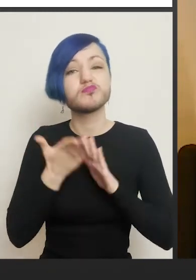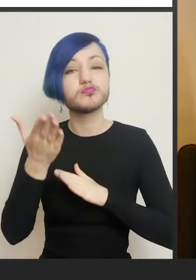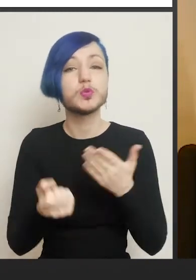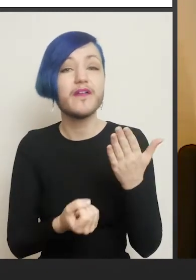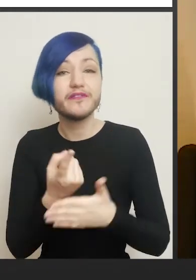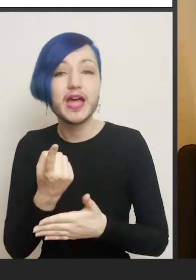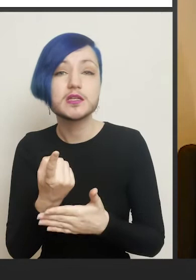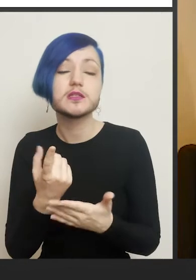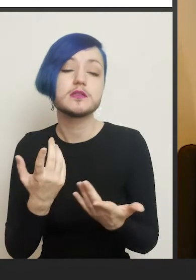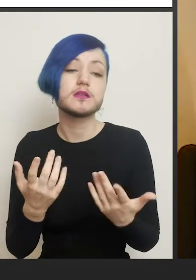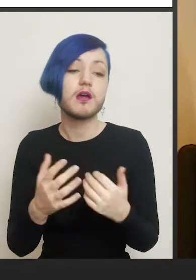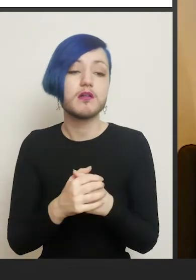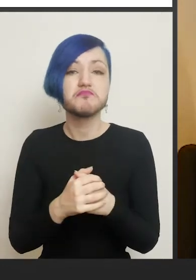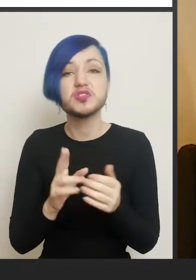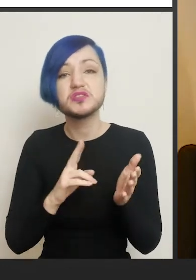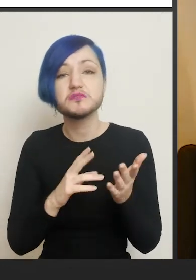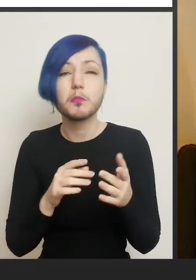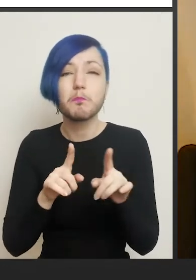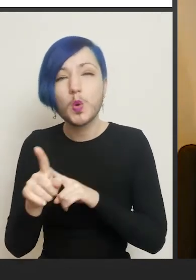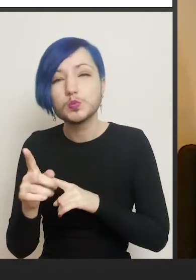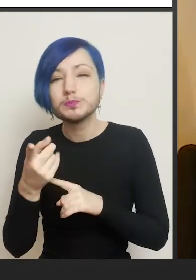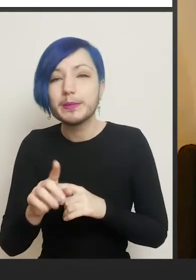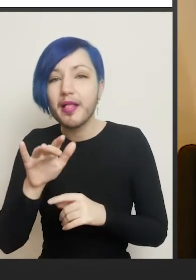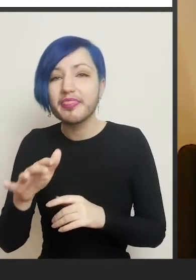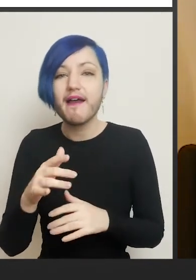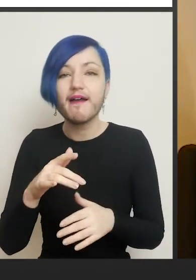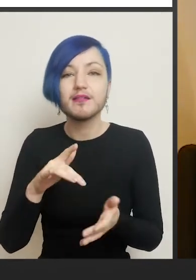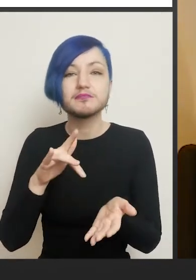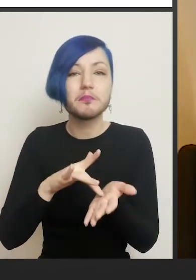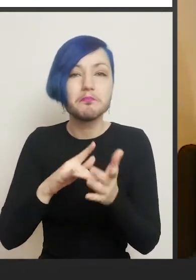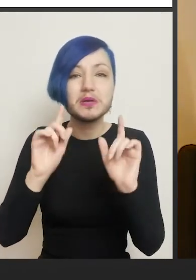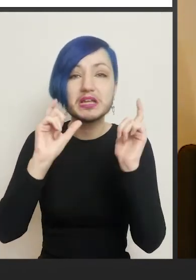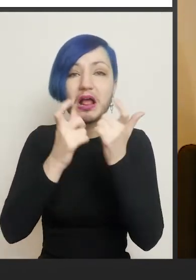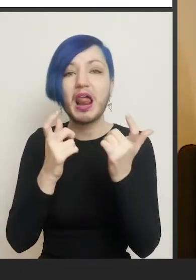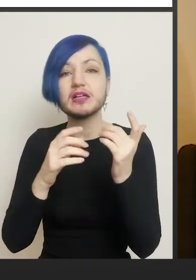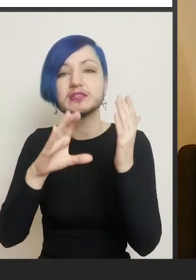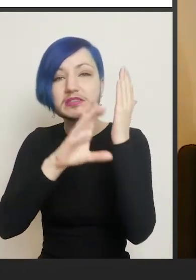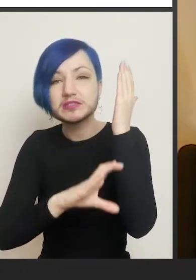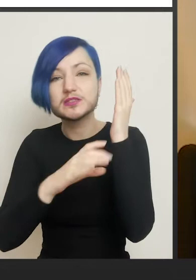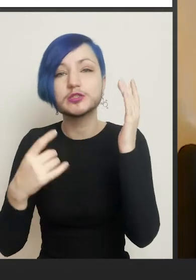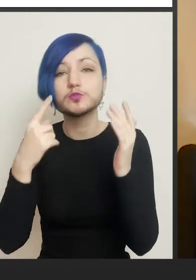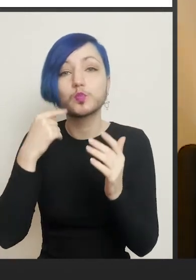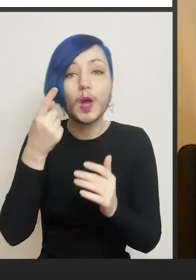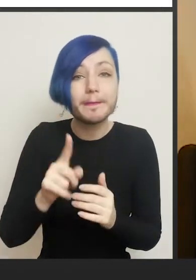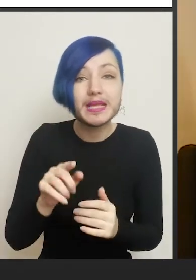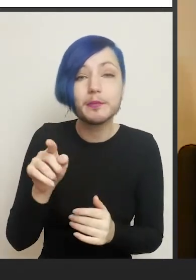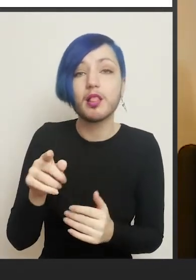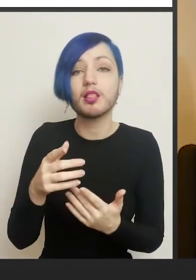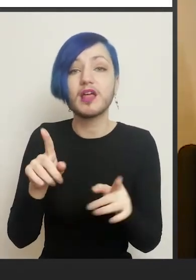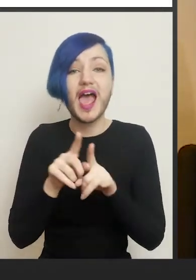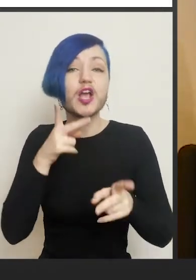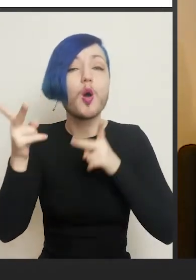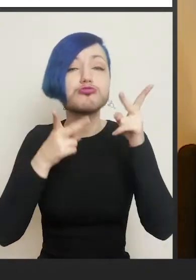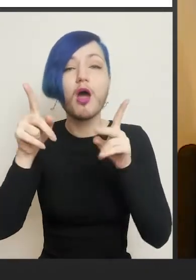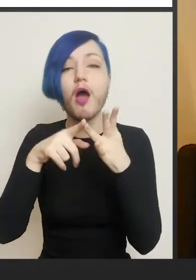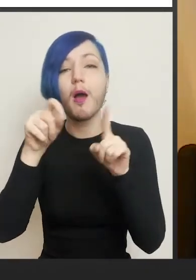an event which is predominantly, I don't know, middle class white people, maybe I've been to the opera or something like that, which I do